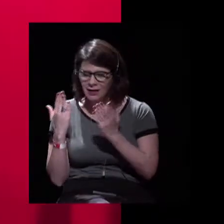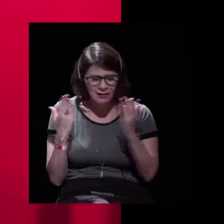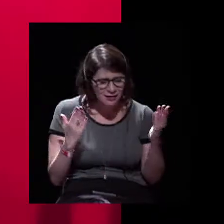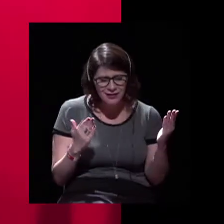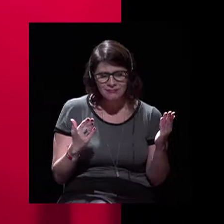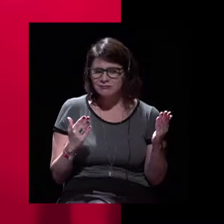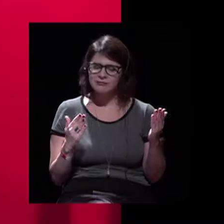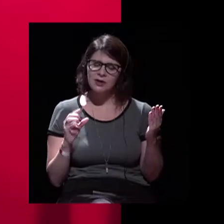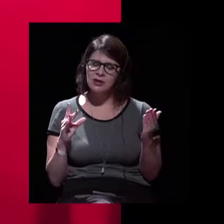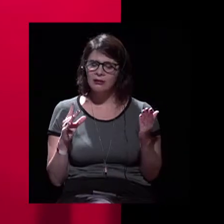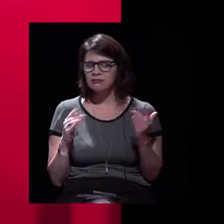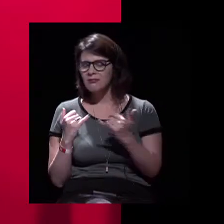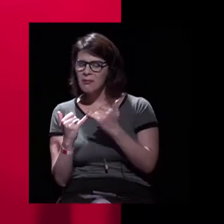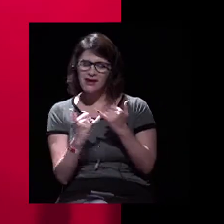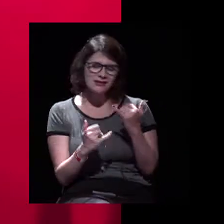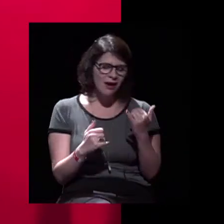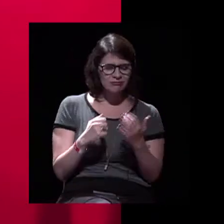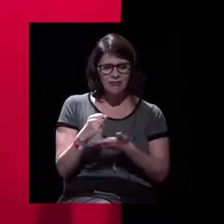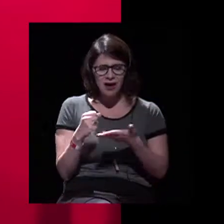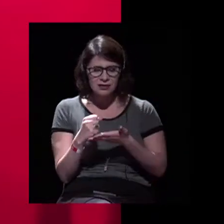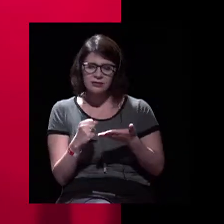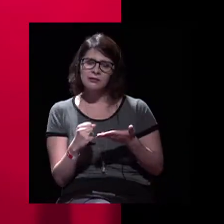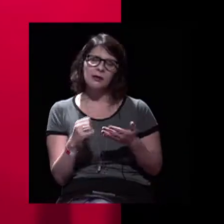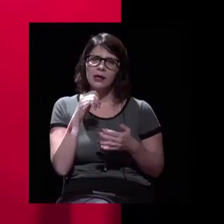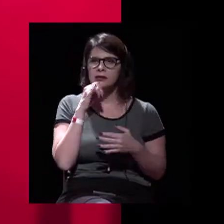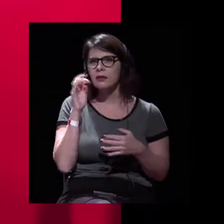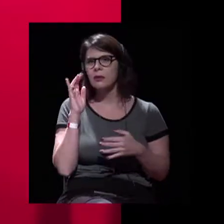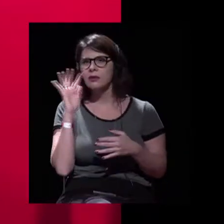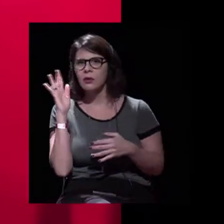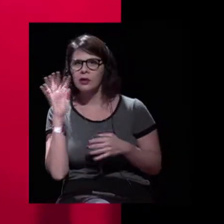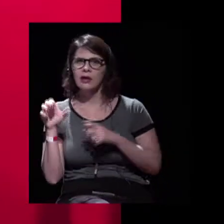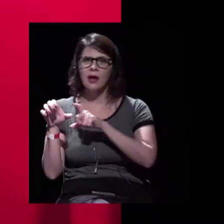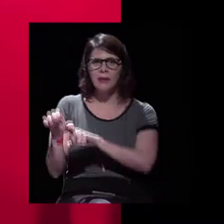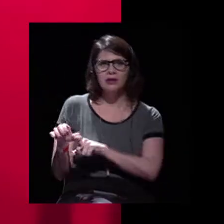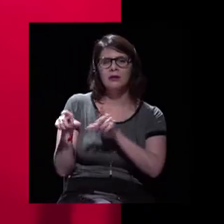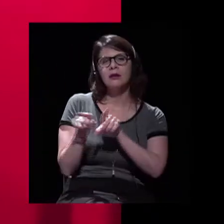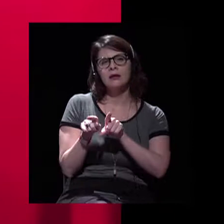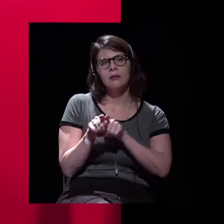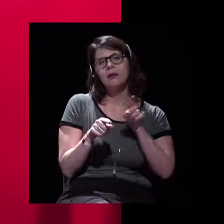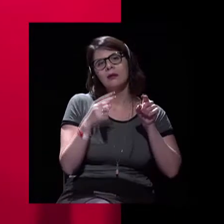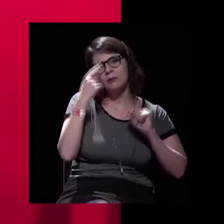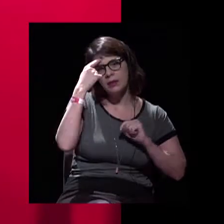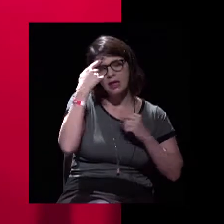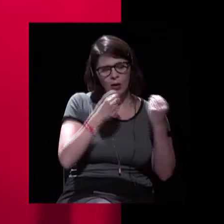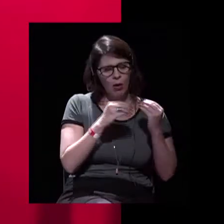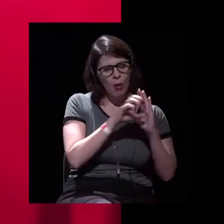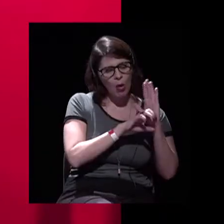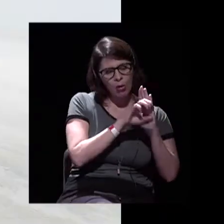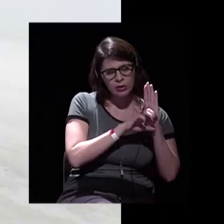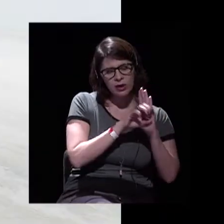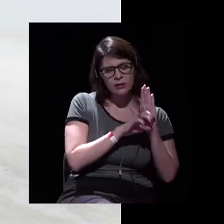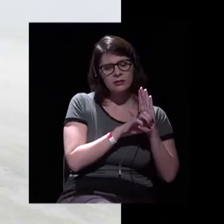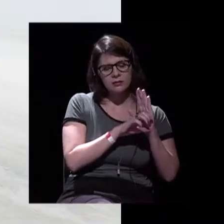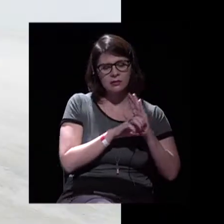dependency theory in regard to the colonialist nature of the modern project, and the ensuing turn towards local and popular forms of knowledge